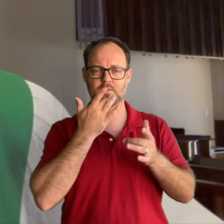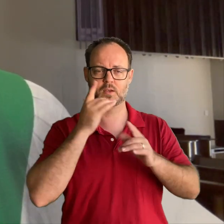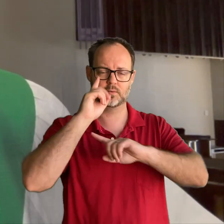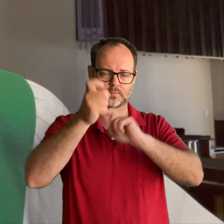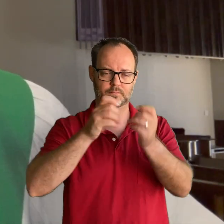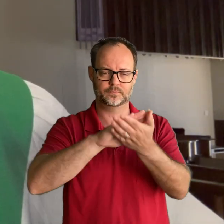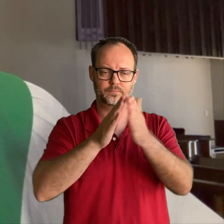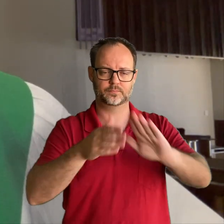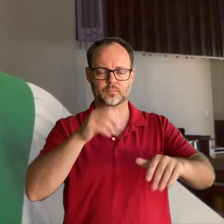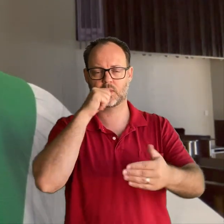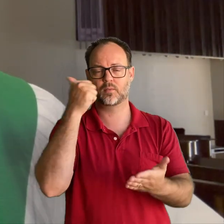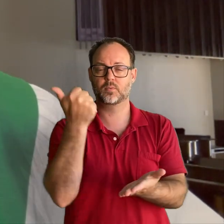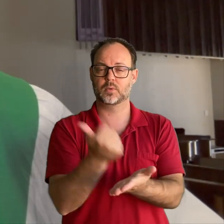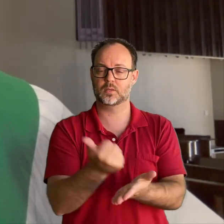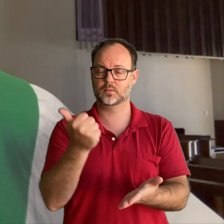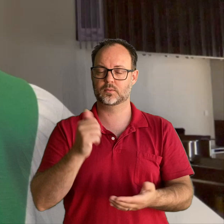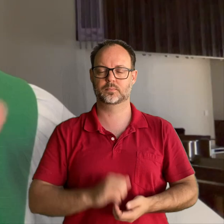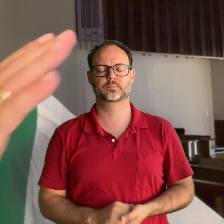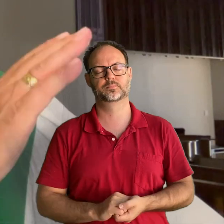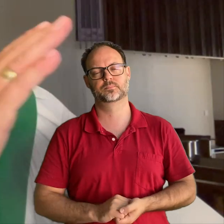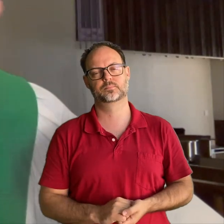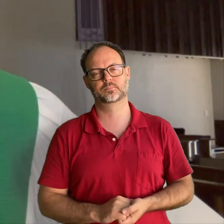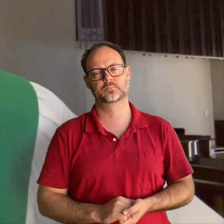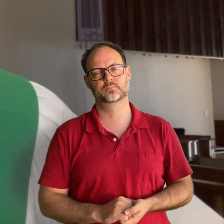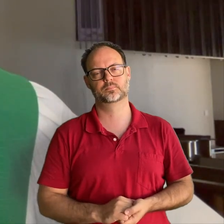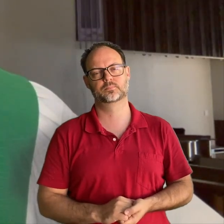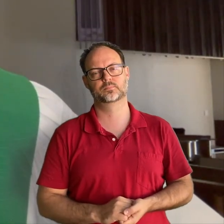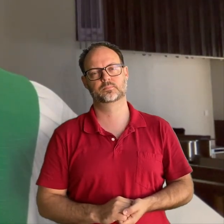upon you with favor and give you peace.